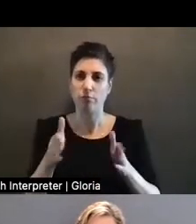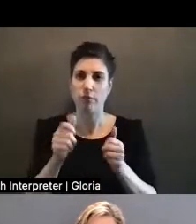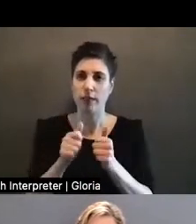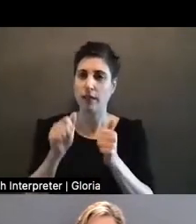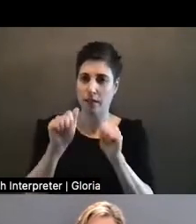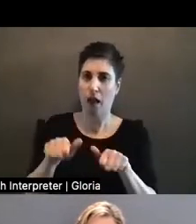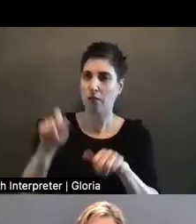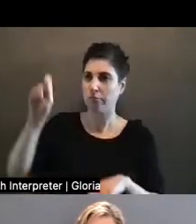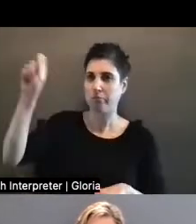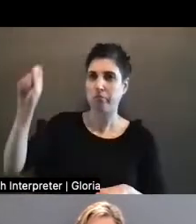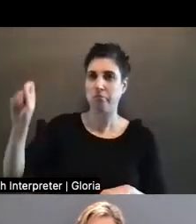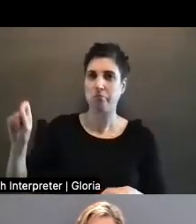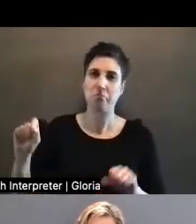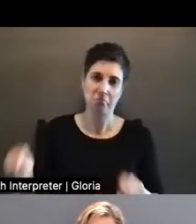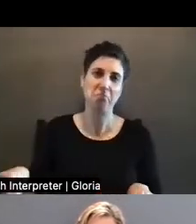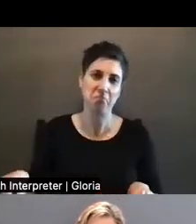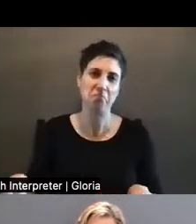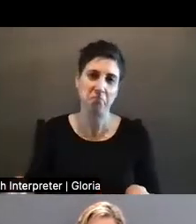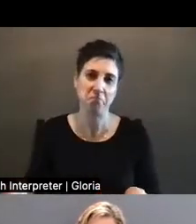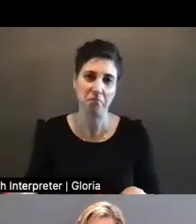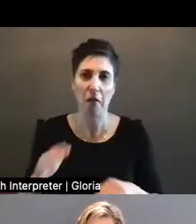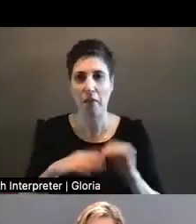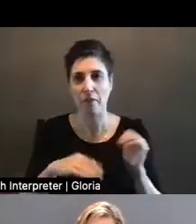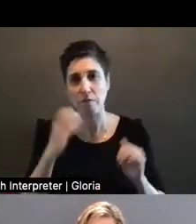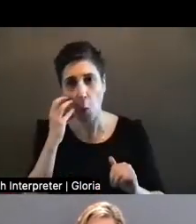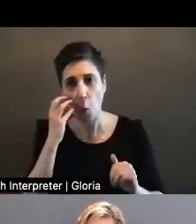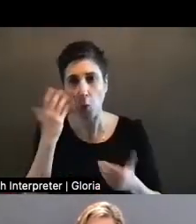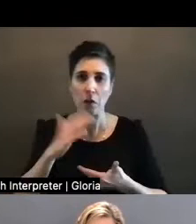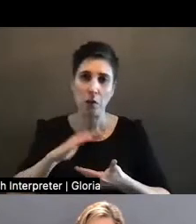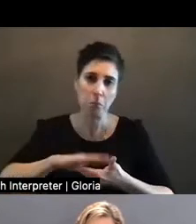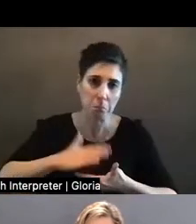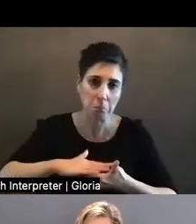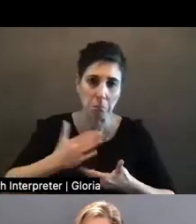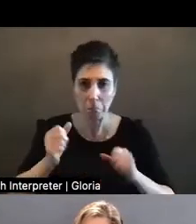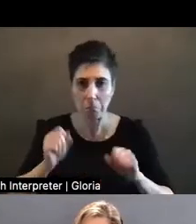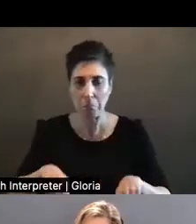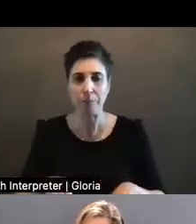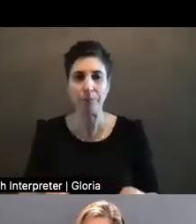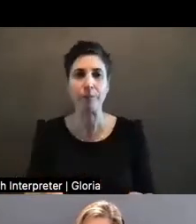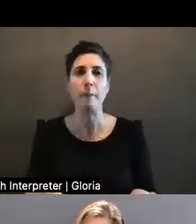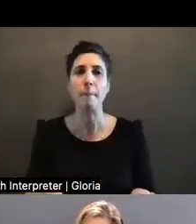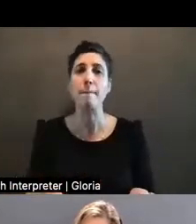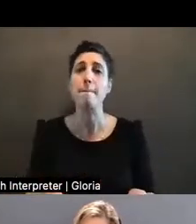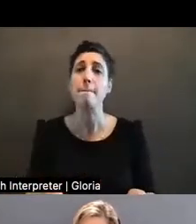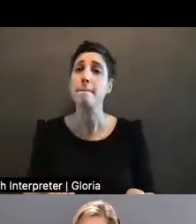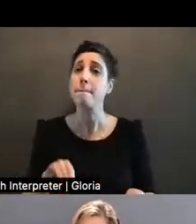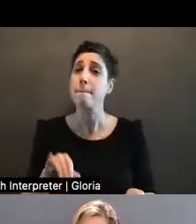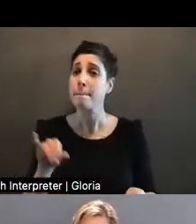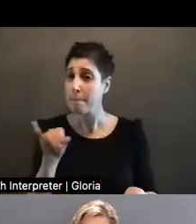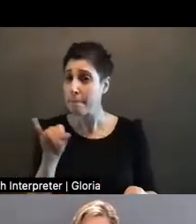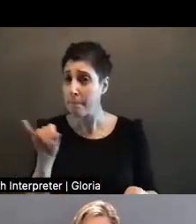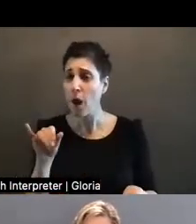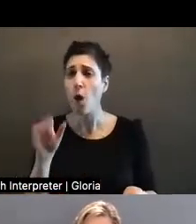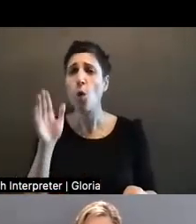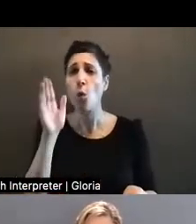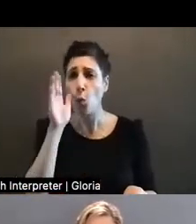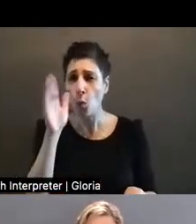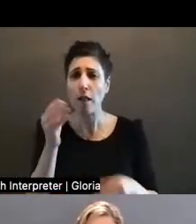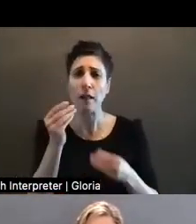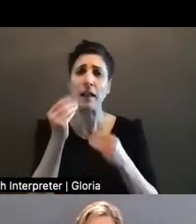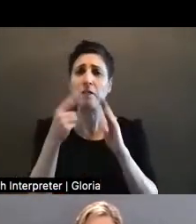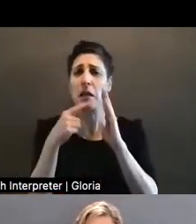still participate. So I did just want to take a couple minutes and talk about some of the other pieces that we have